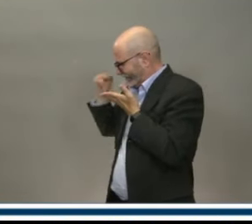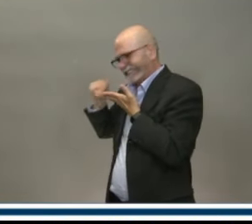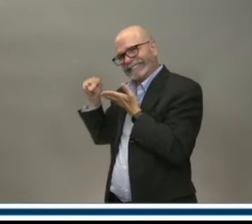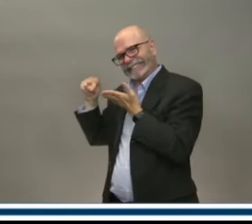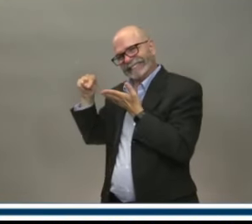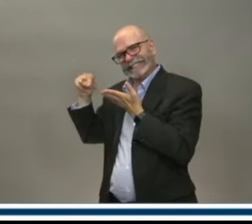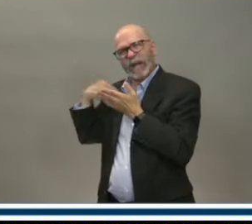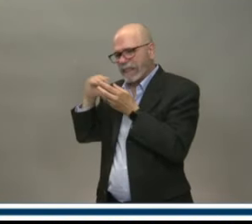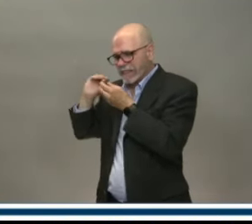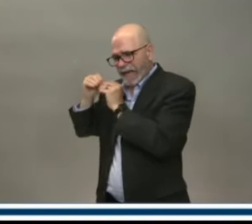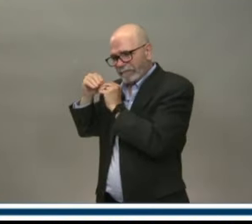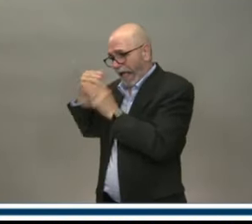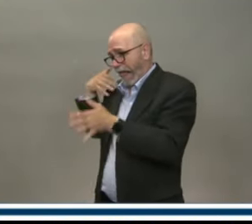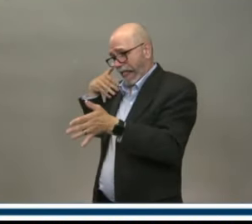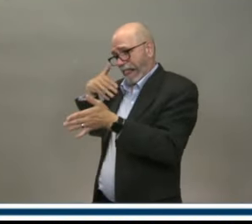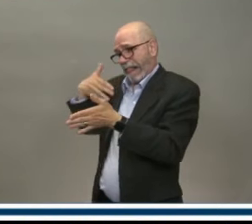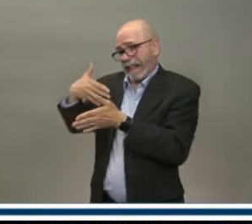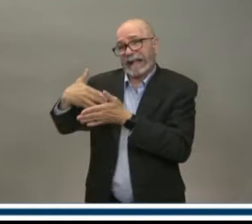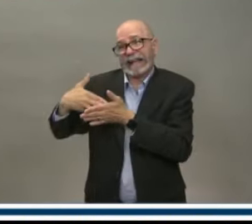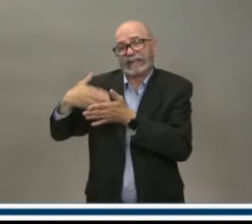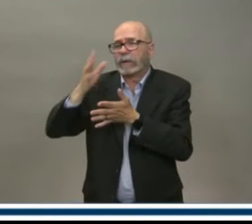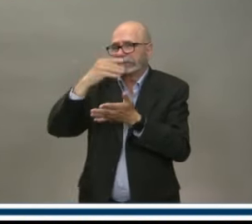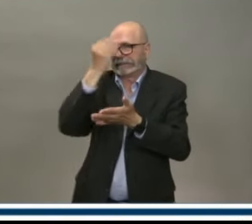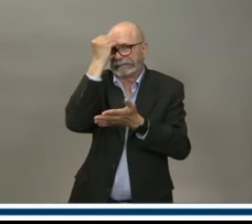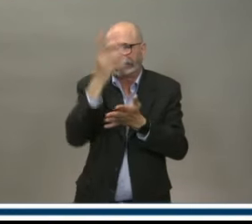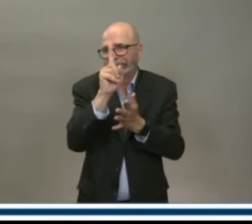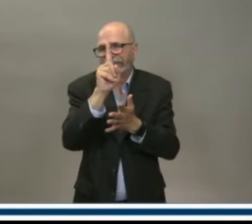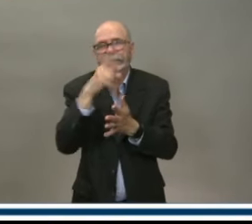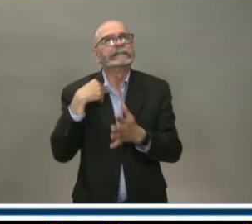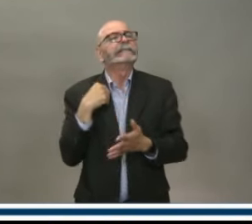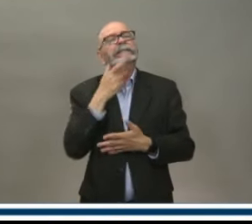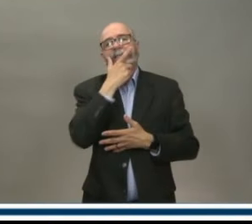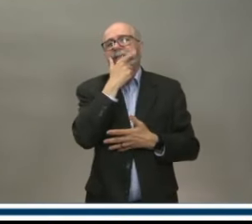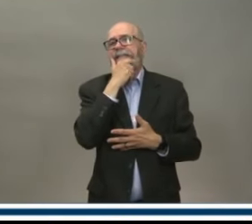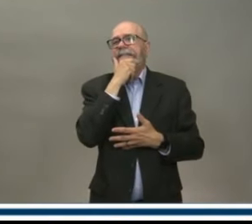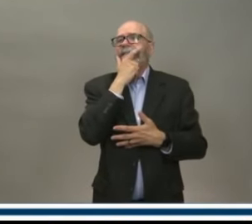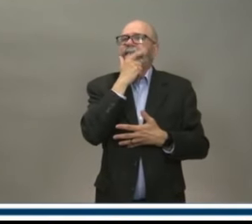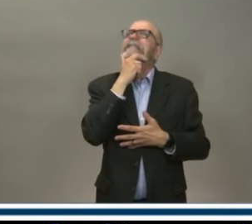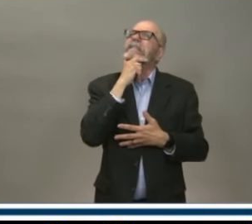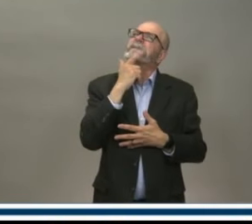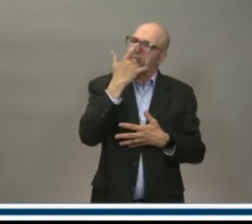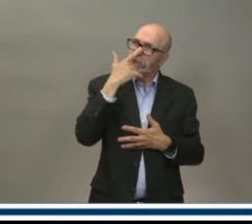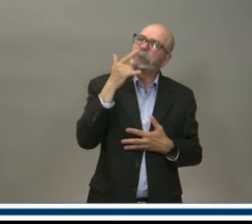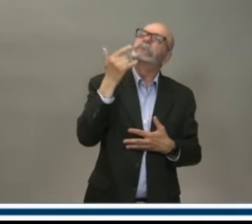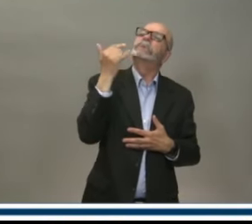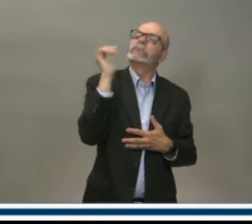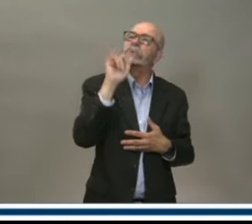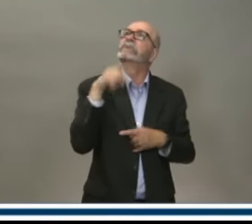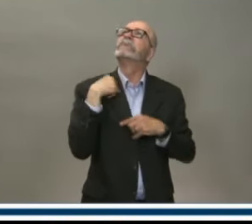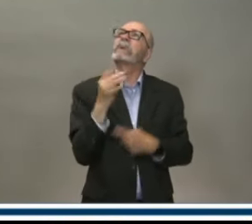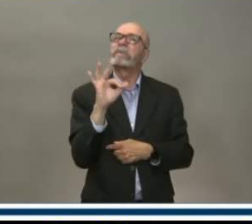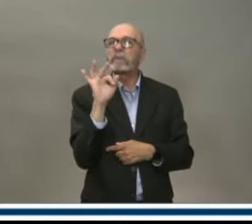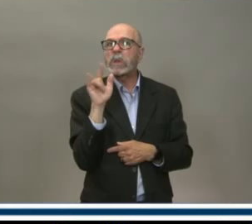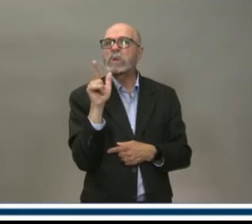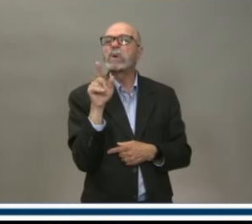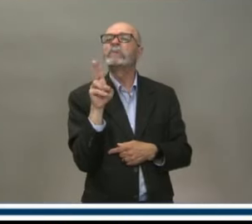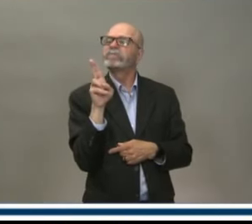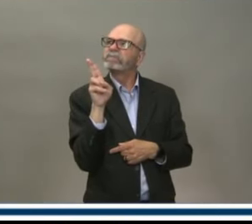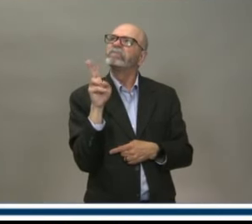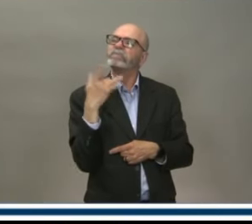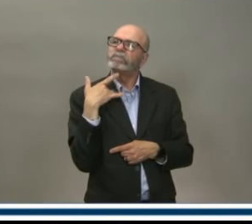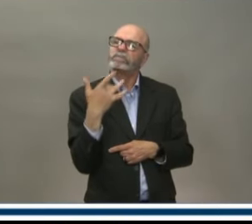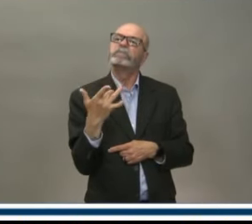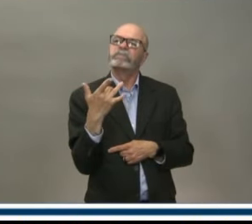in detail. But off the top of my head, we have influenza outbreaks in long-term care facilities every